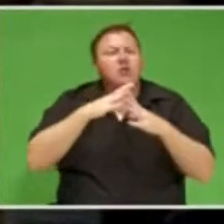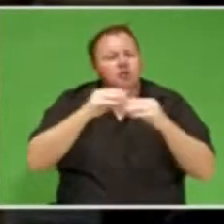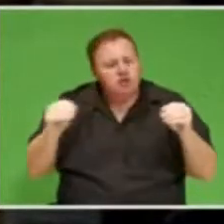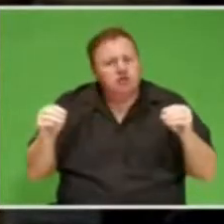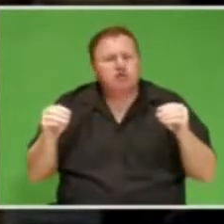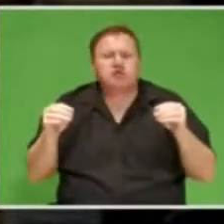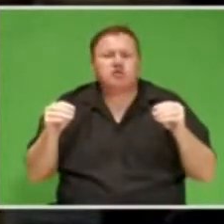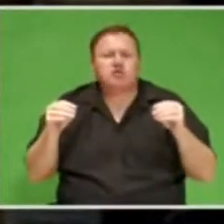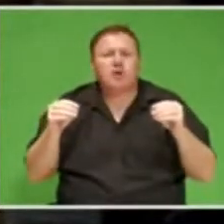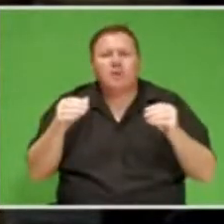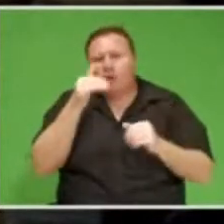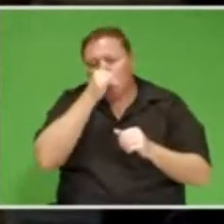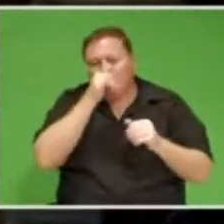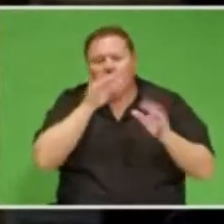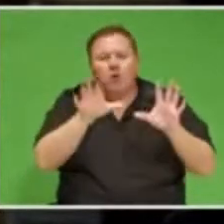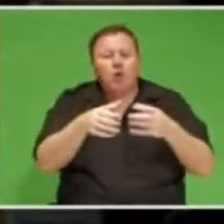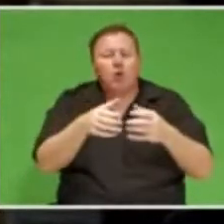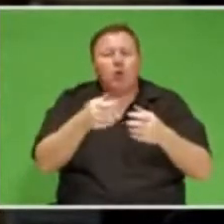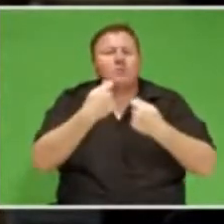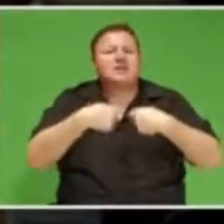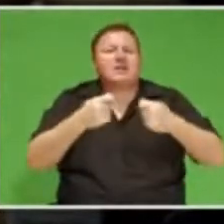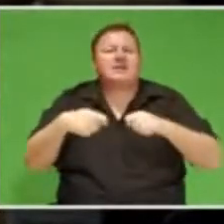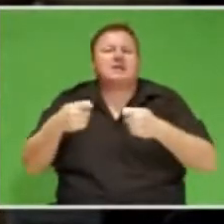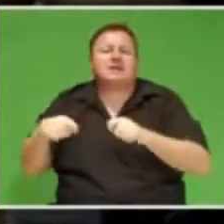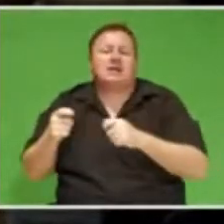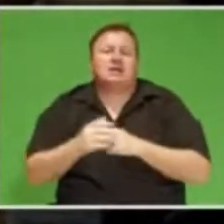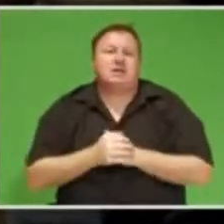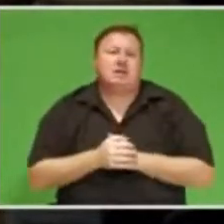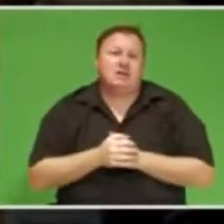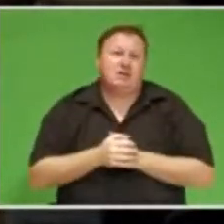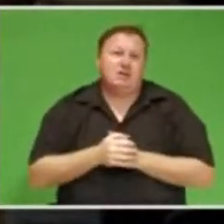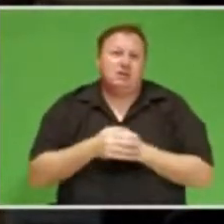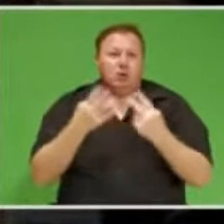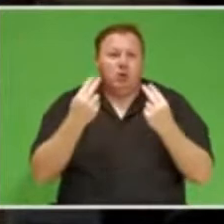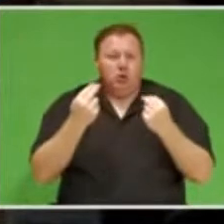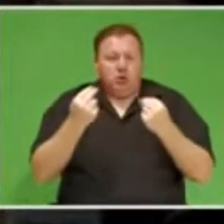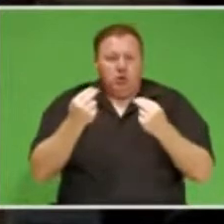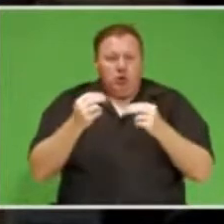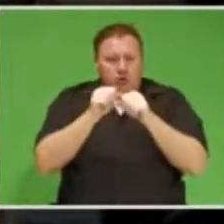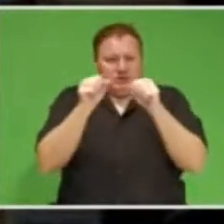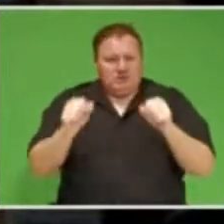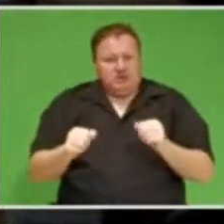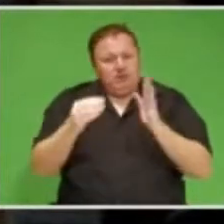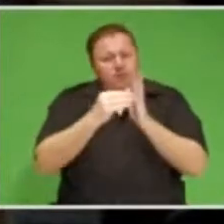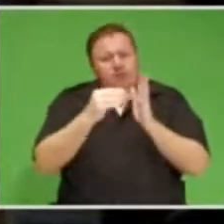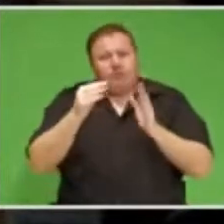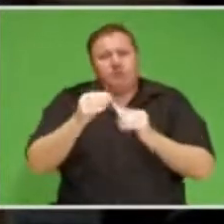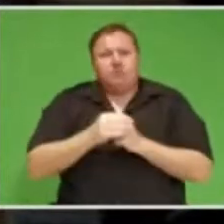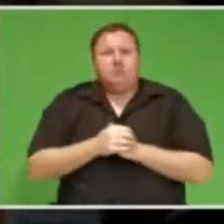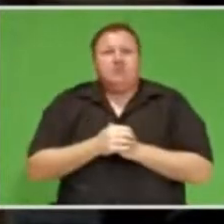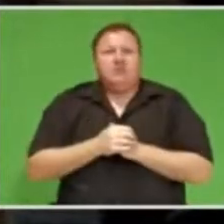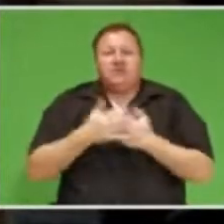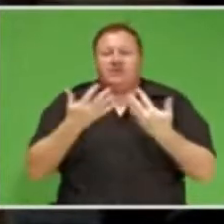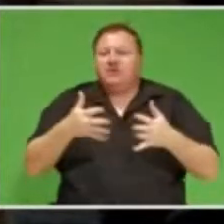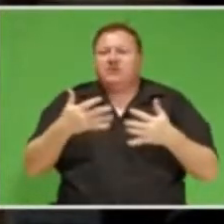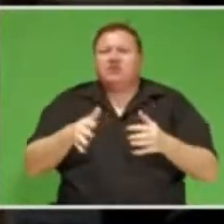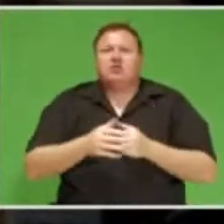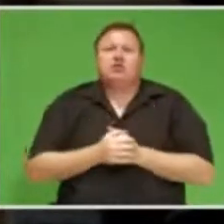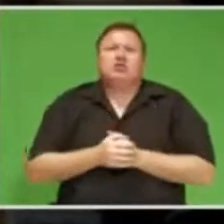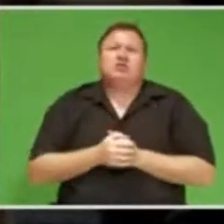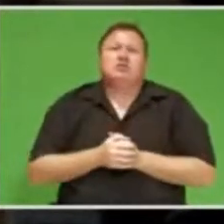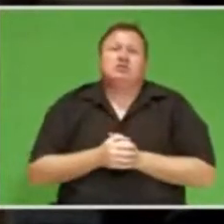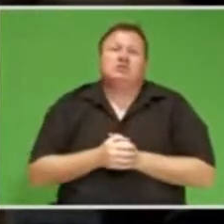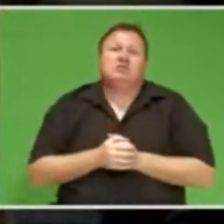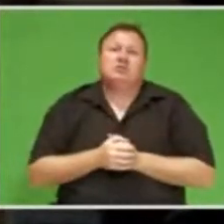syndicates and to enable a new trading system to be put in place. Now, so you know, a number of countries on